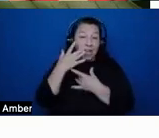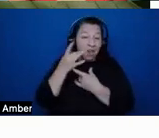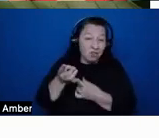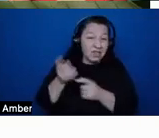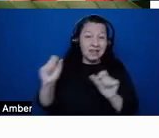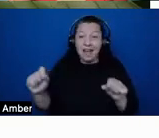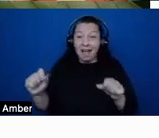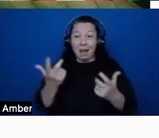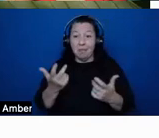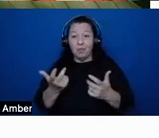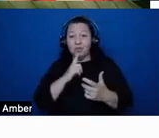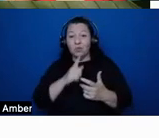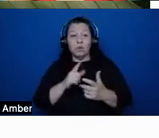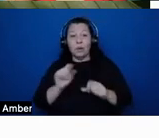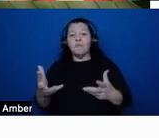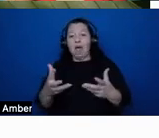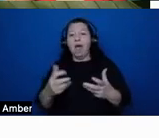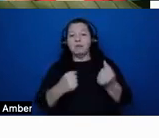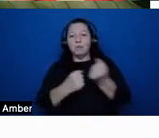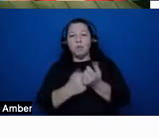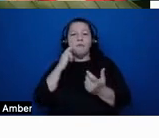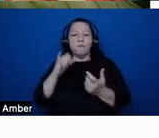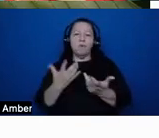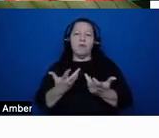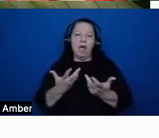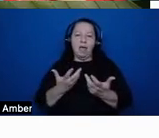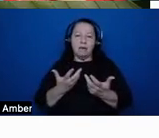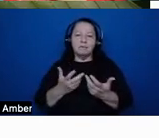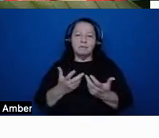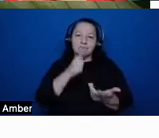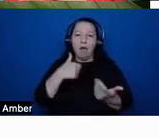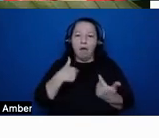kind of help bridge that gap, right? So, Ingrid?